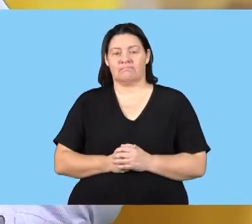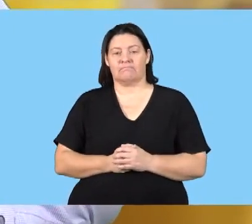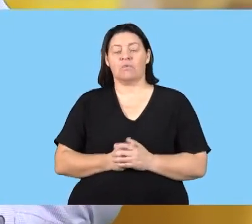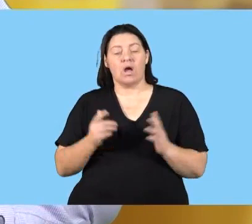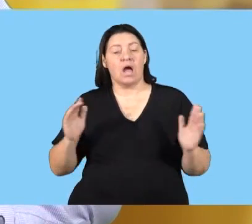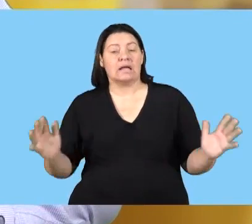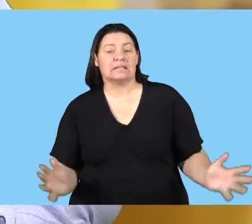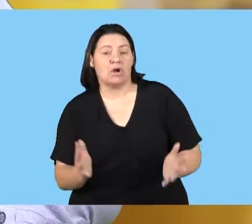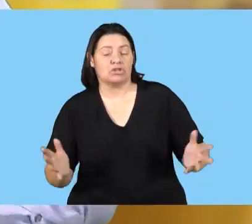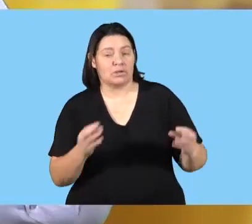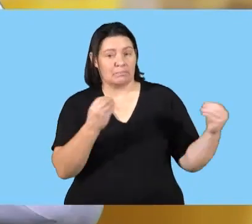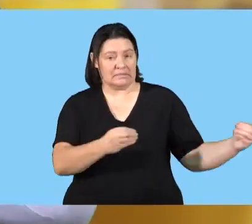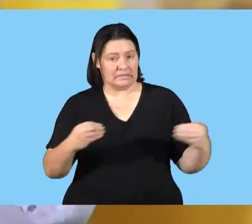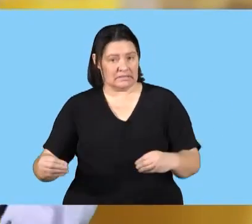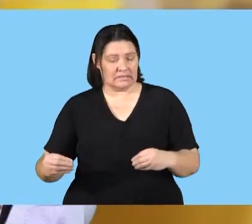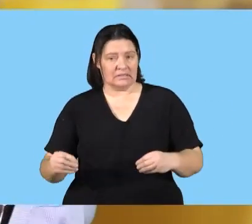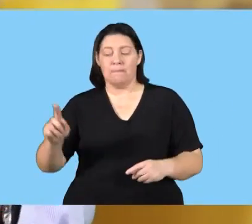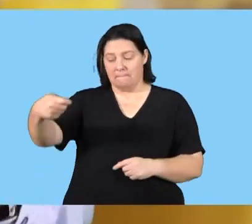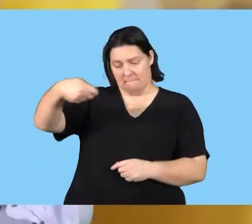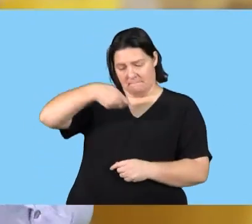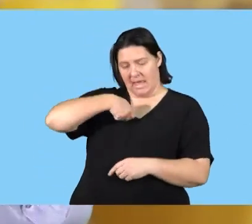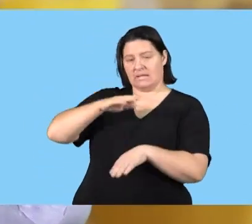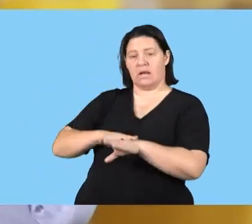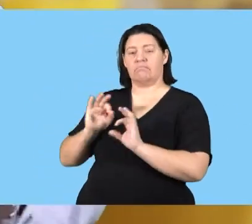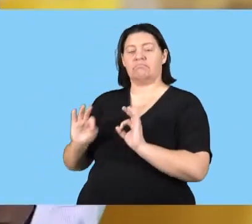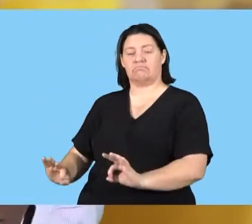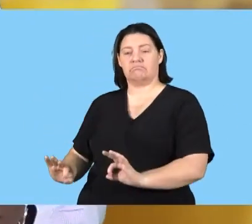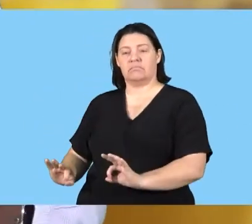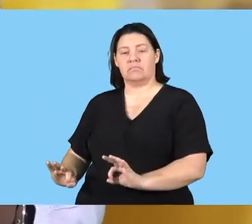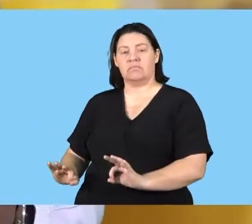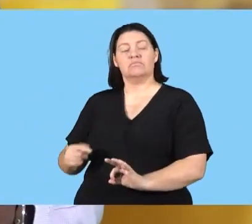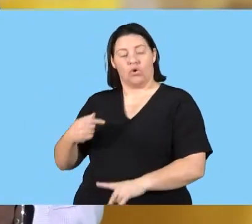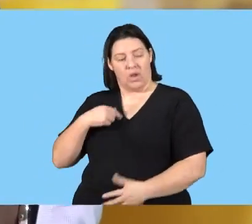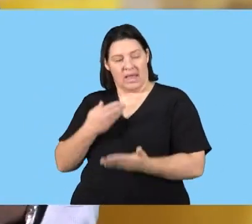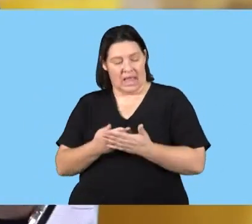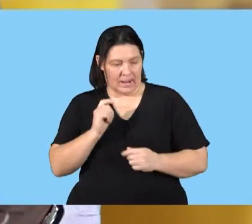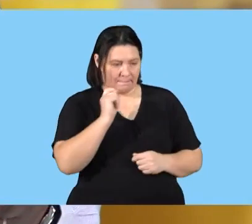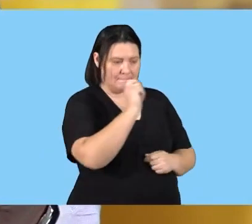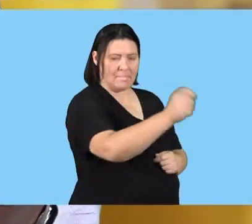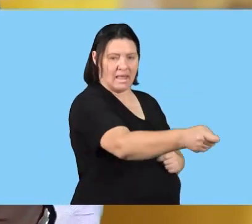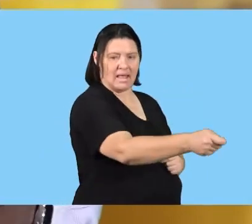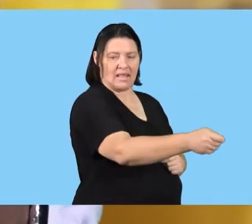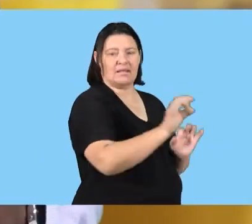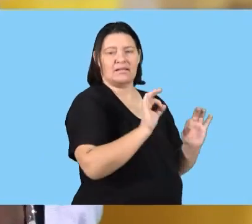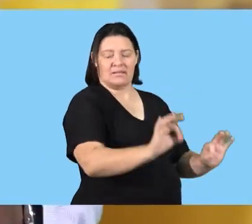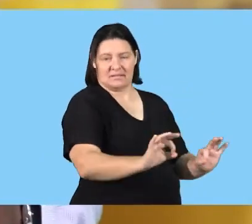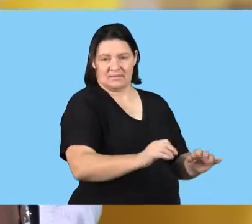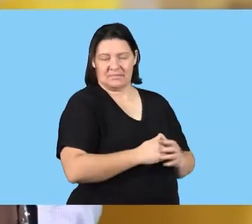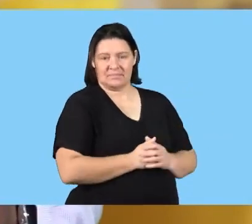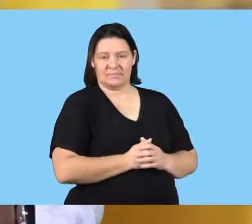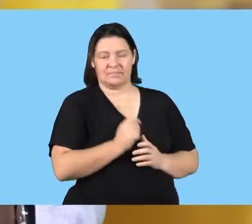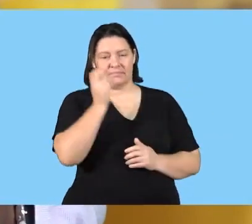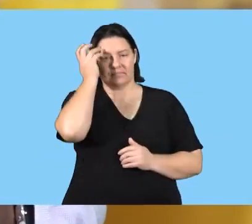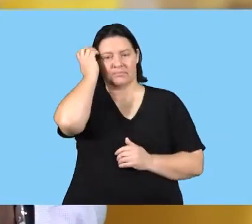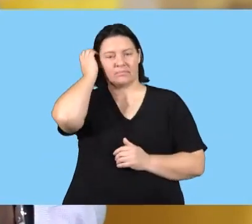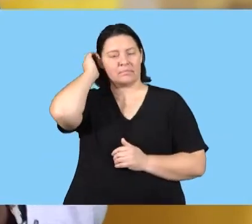expense. We encourage our businesses to pay on time so that we do not ruin the relationship that we have with